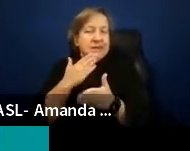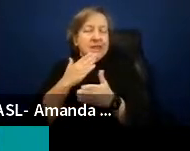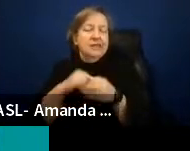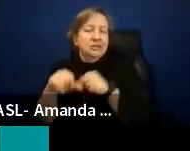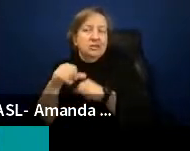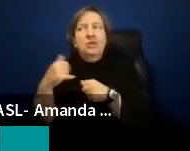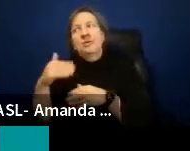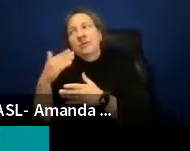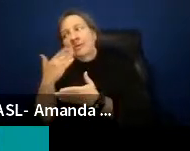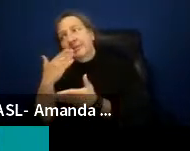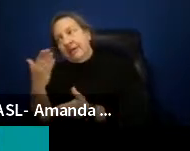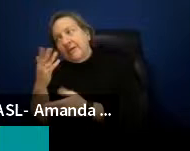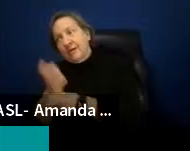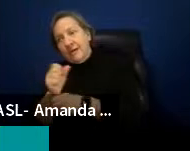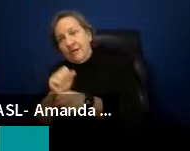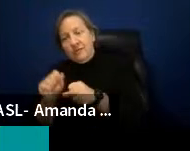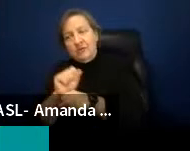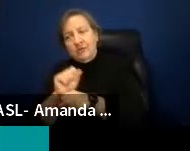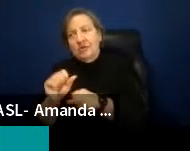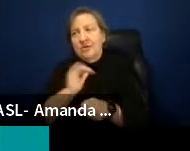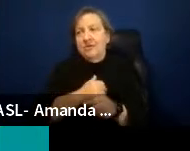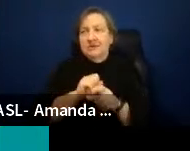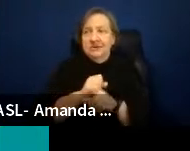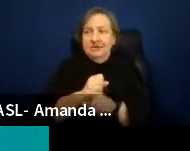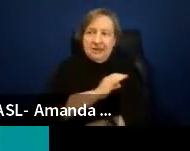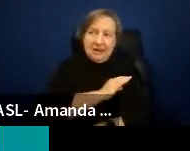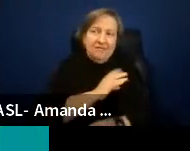hard work that our staffs have done. So